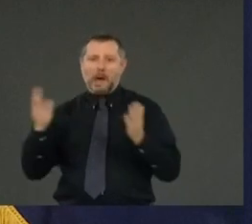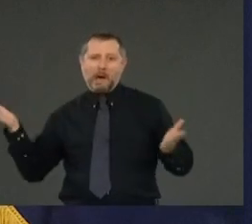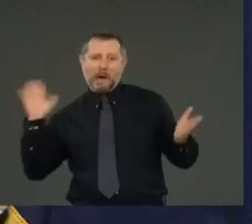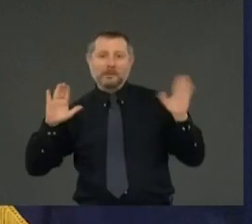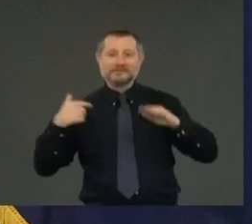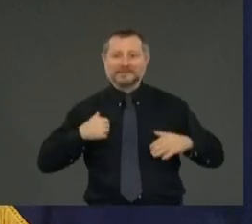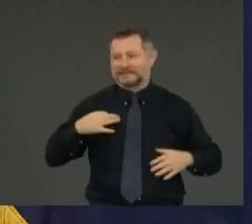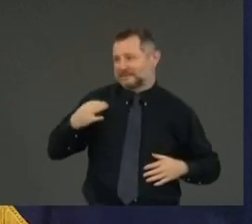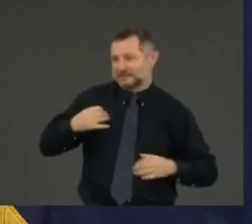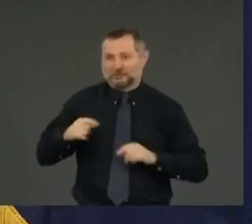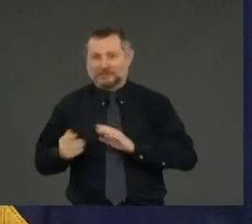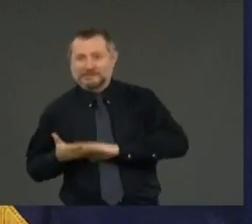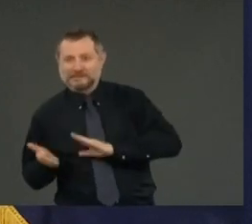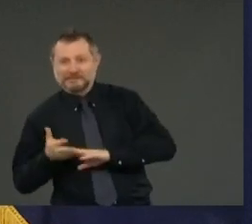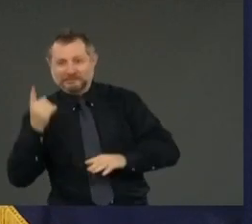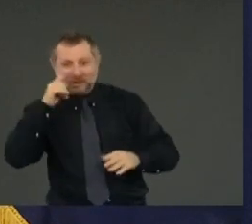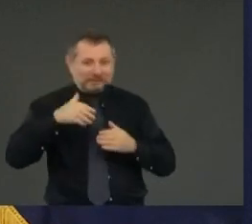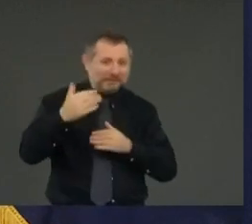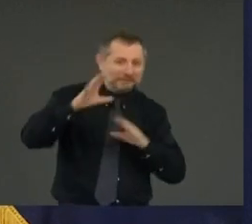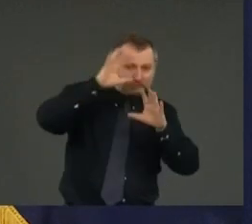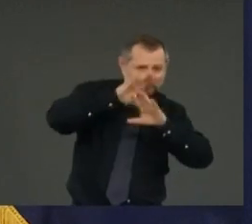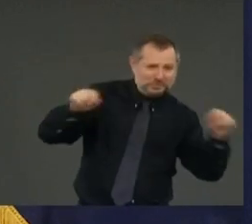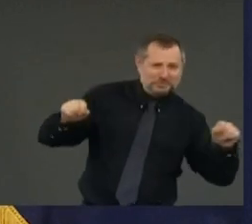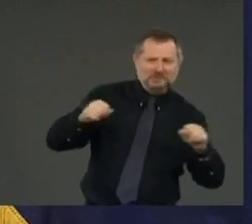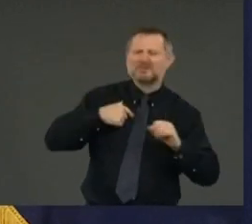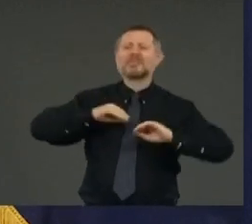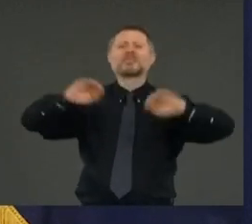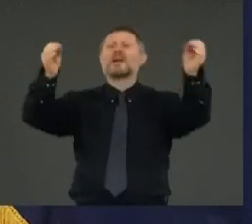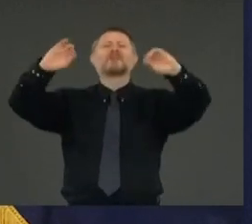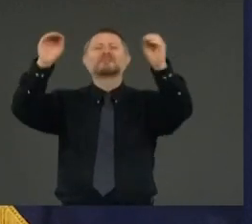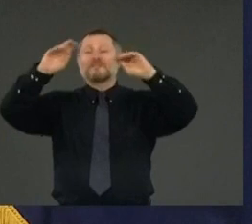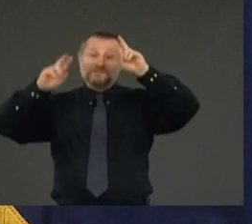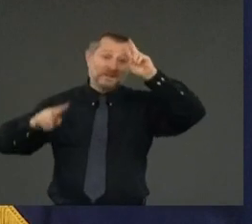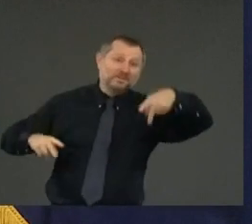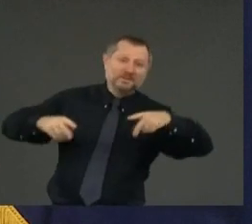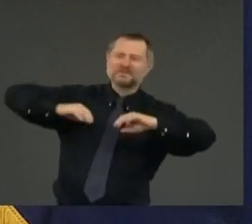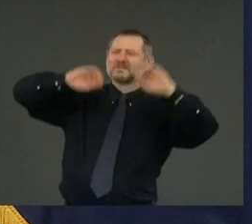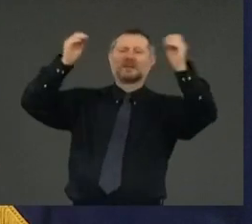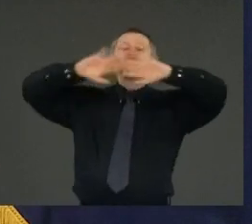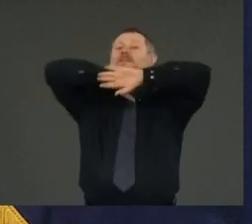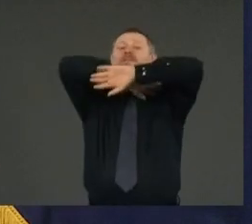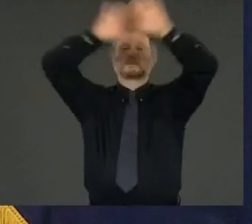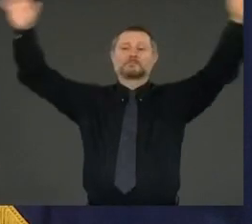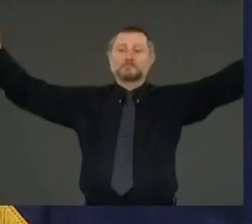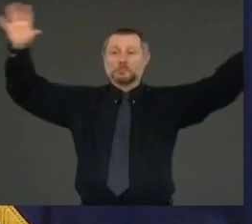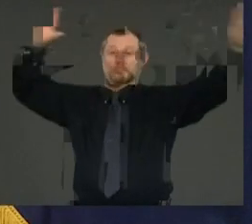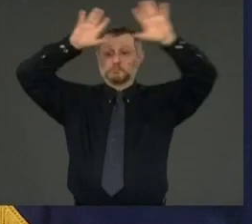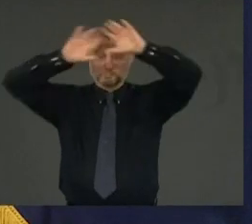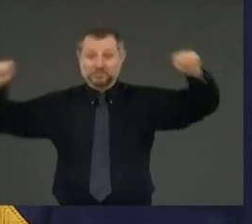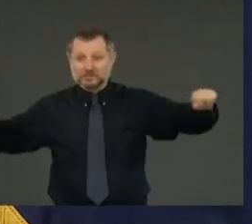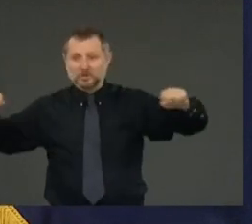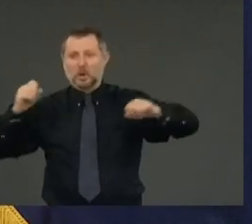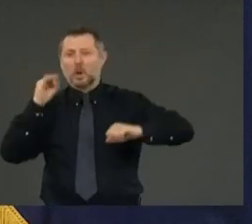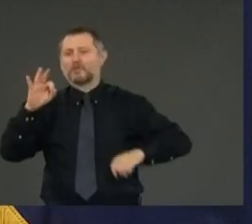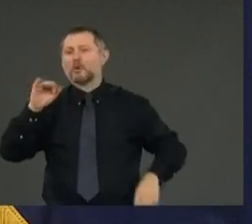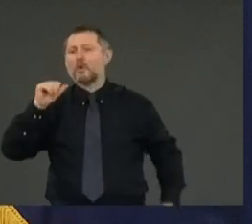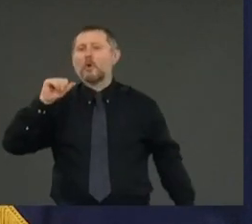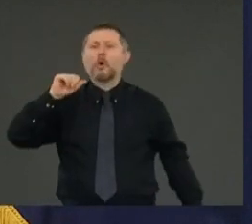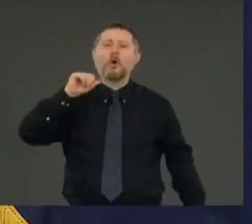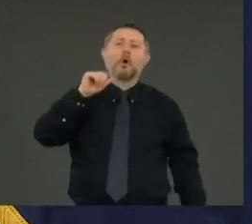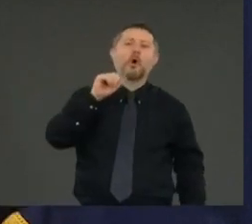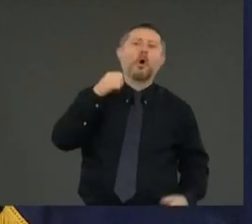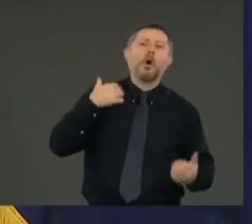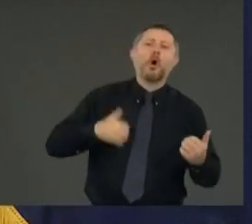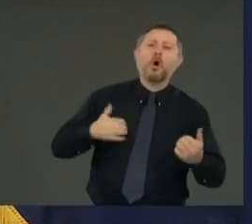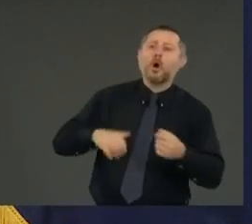anything, period. No president, no vice president, not president of Argentina, not president of Italy, not prime minister.